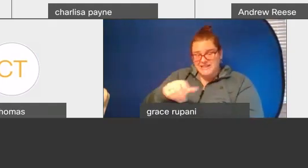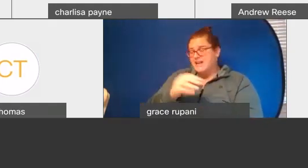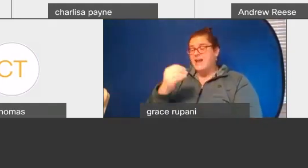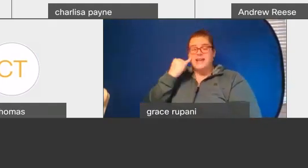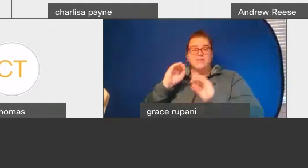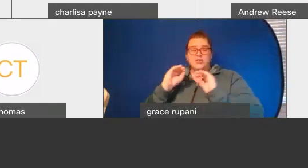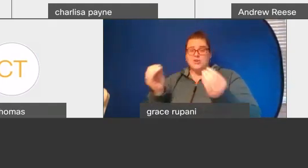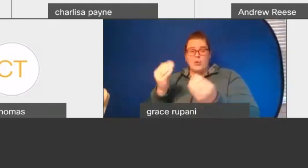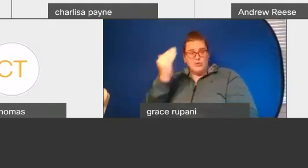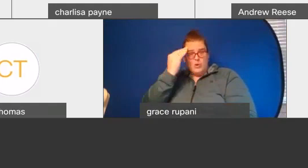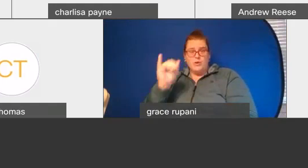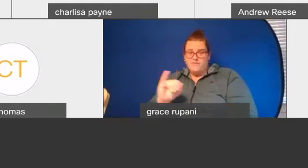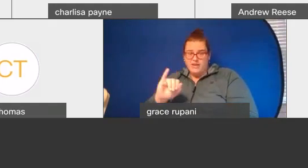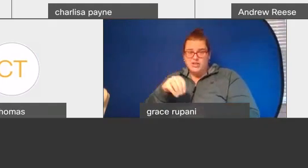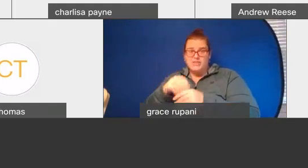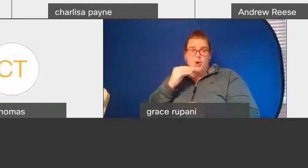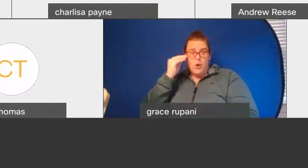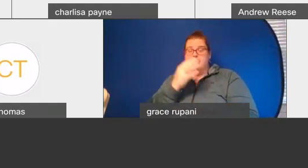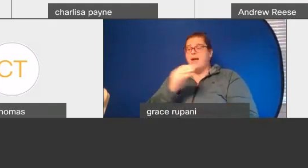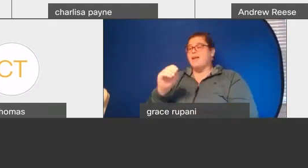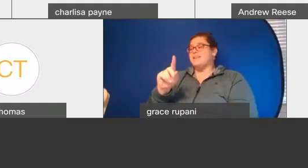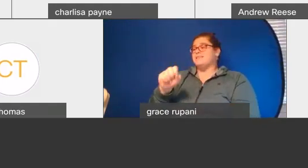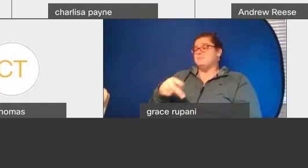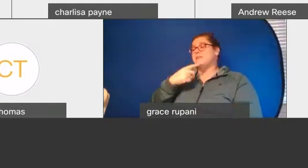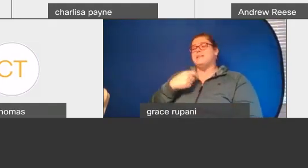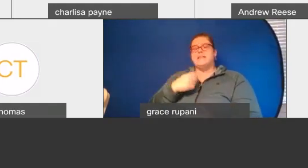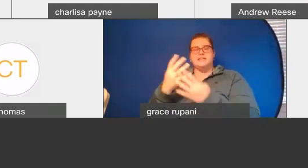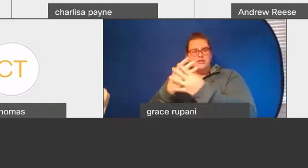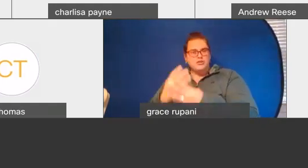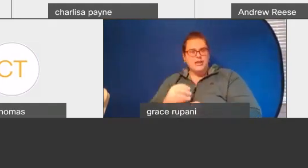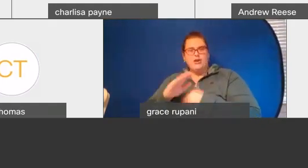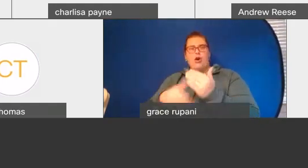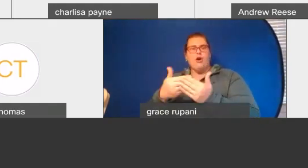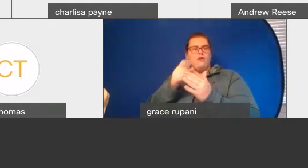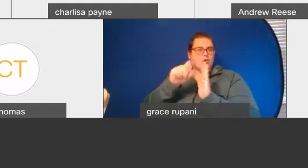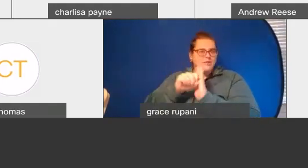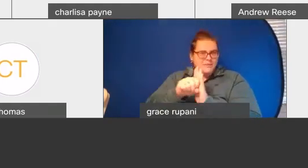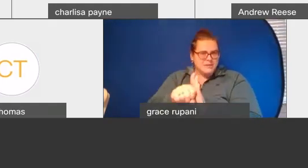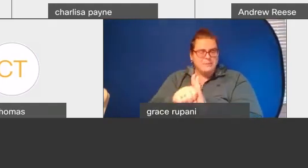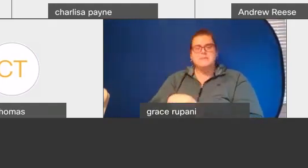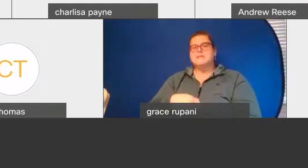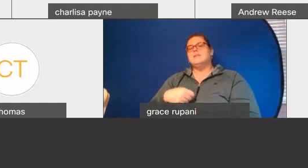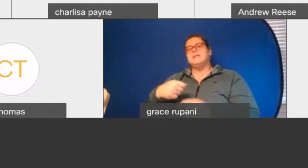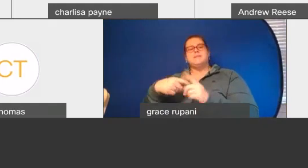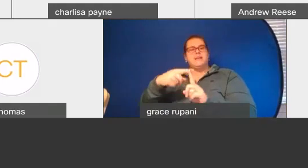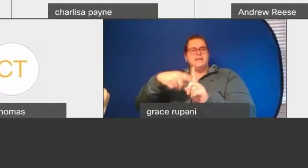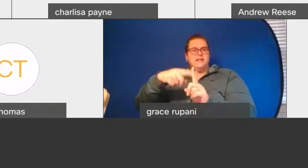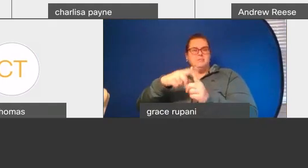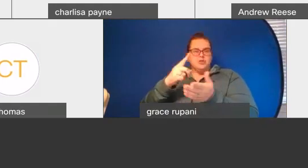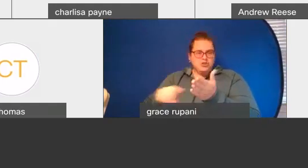DSPs are following all of our screening, symptoms, monitoring, temperature checks, masking, and other